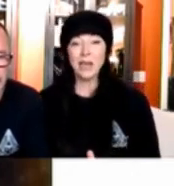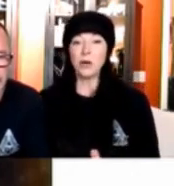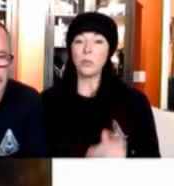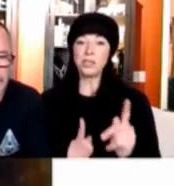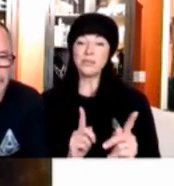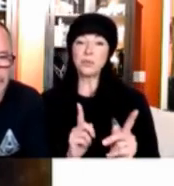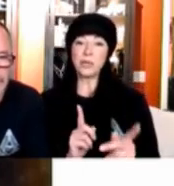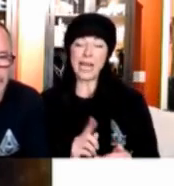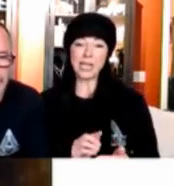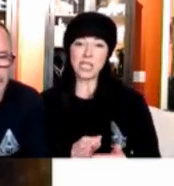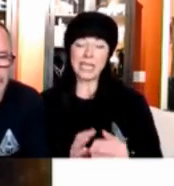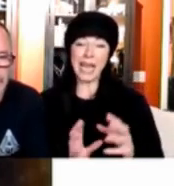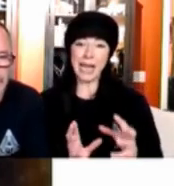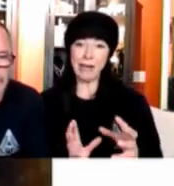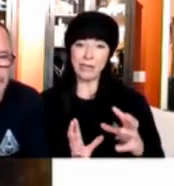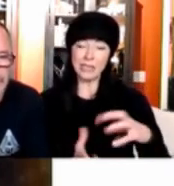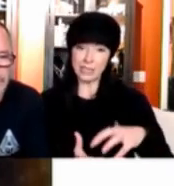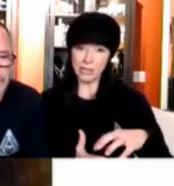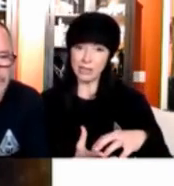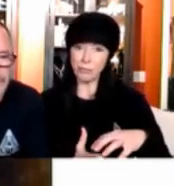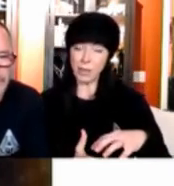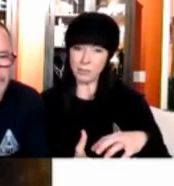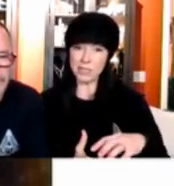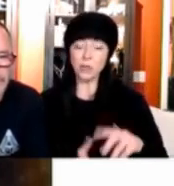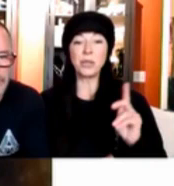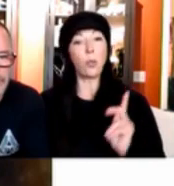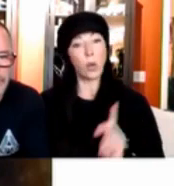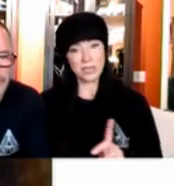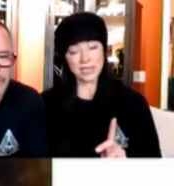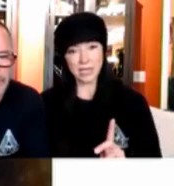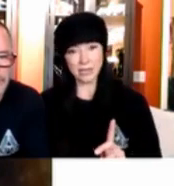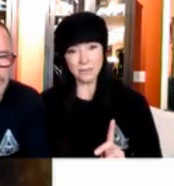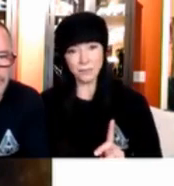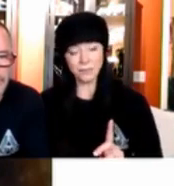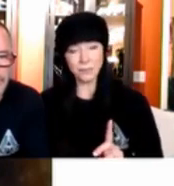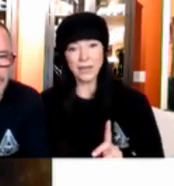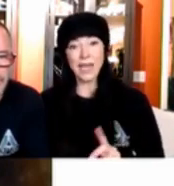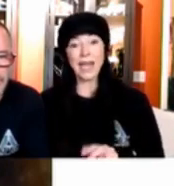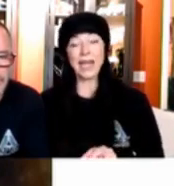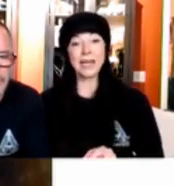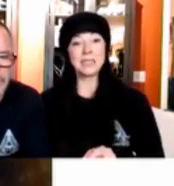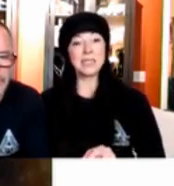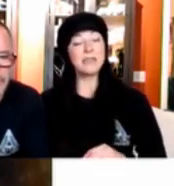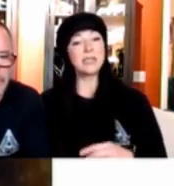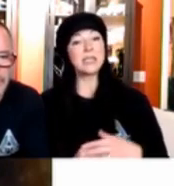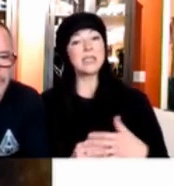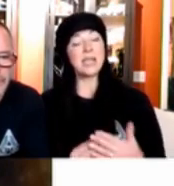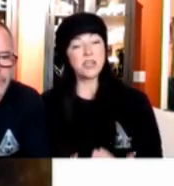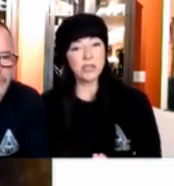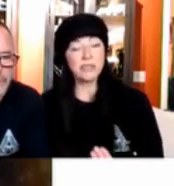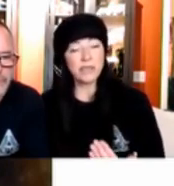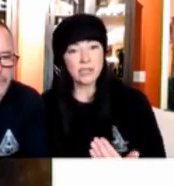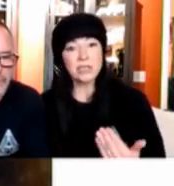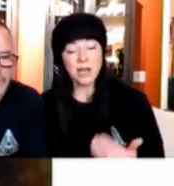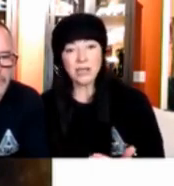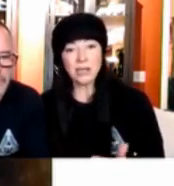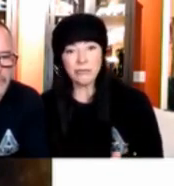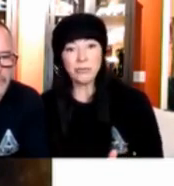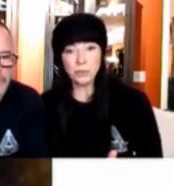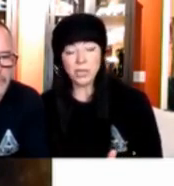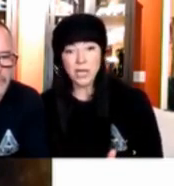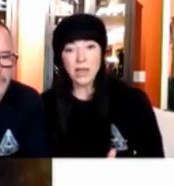family. Wolves will actually have a litter of puppies only once a year. And even in nature, if there's